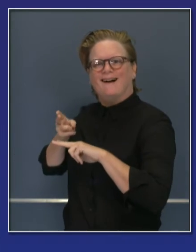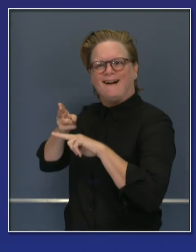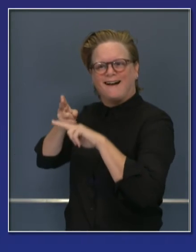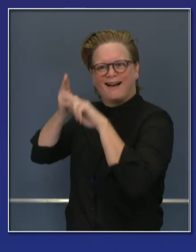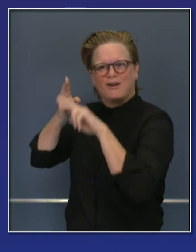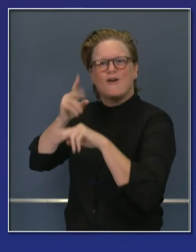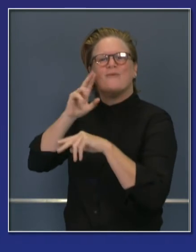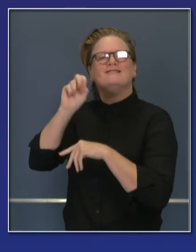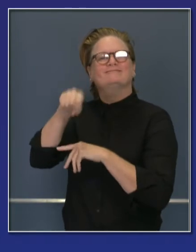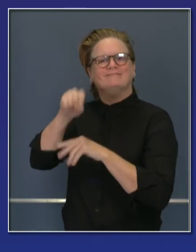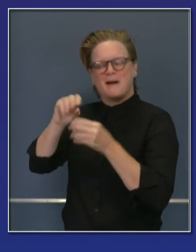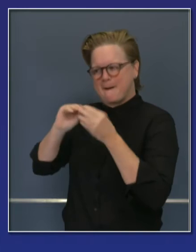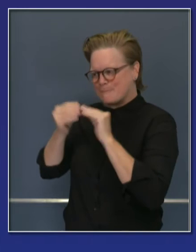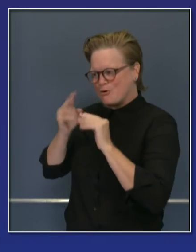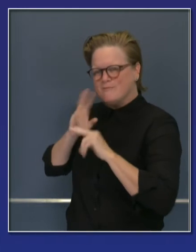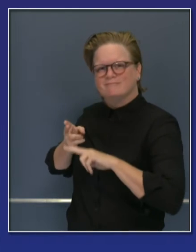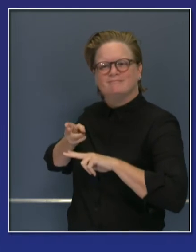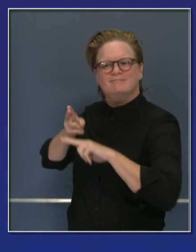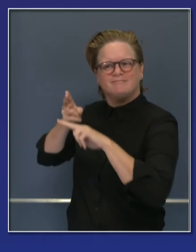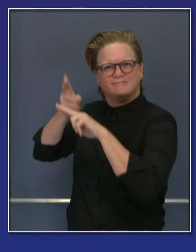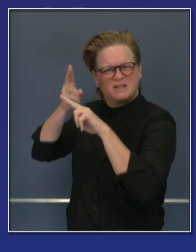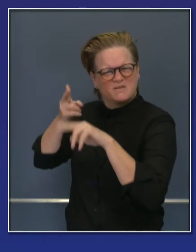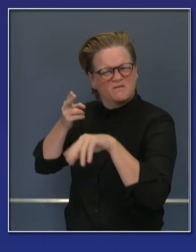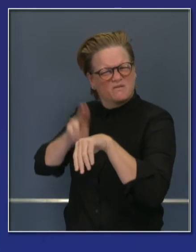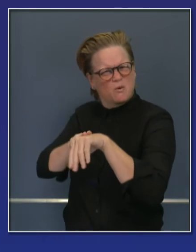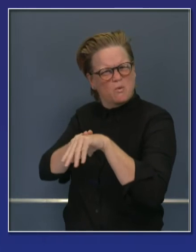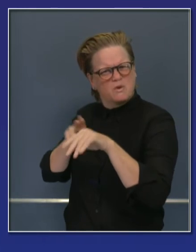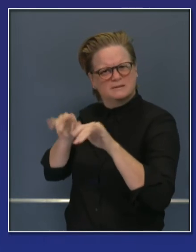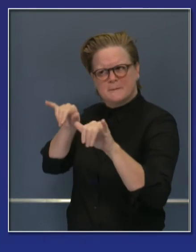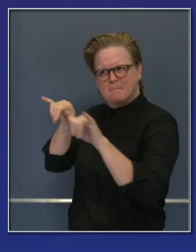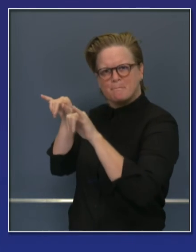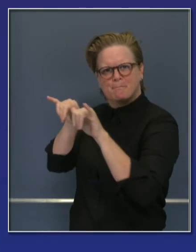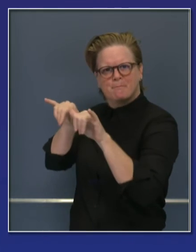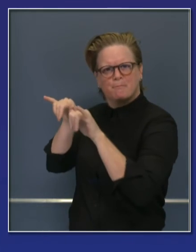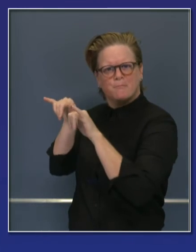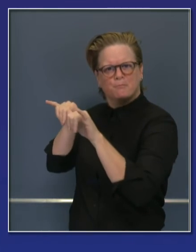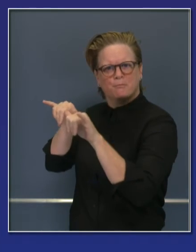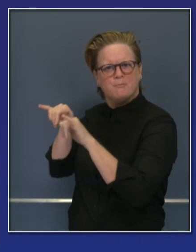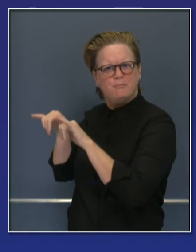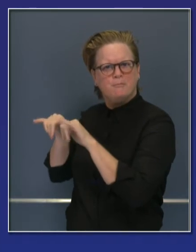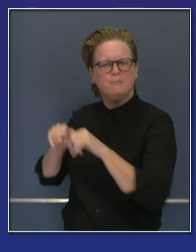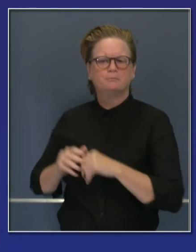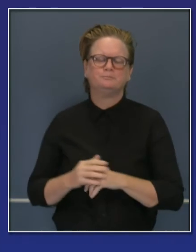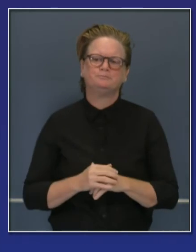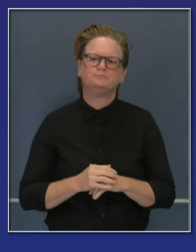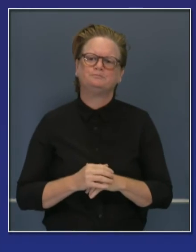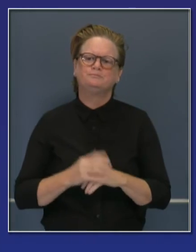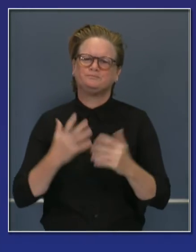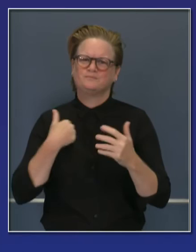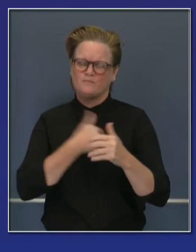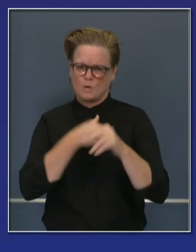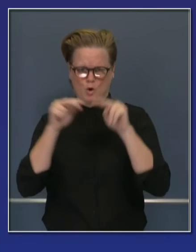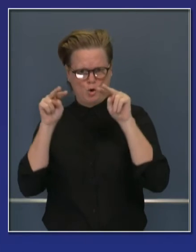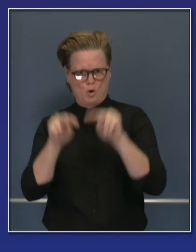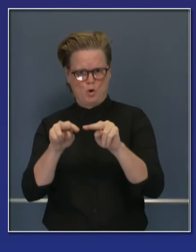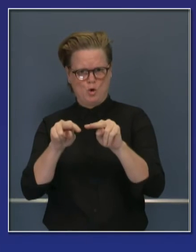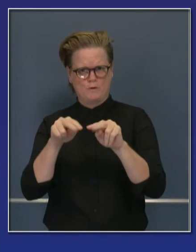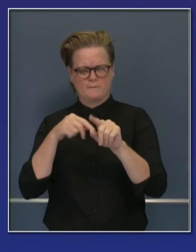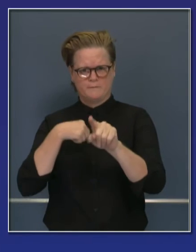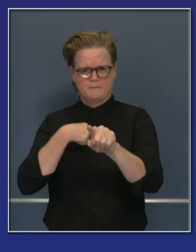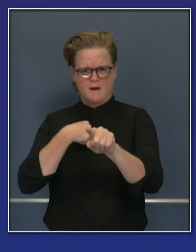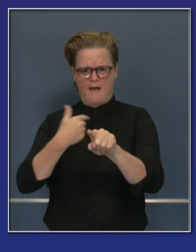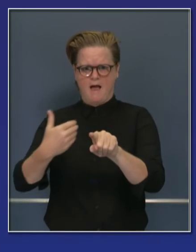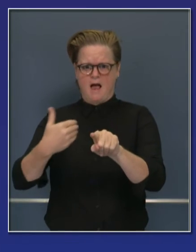up. But as always, in a moment, we'll focus on the essential importance of positivity rates. Again, the number of people that